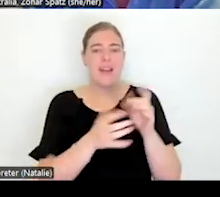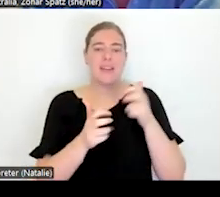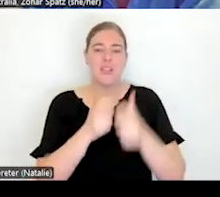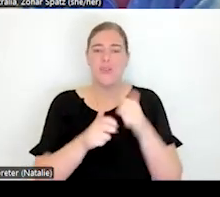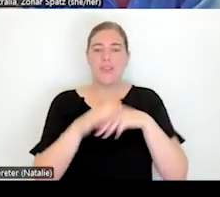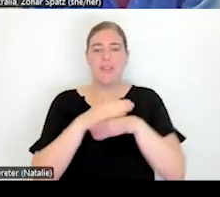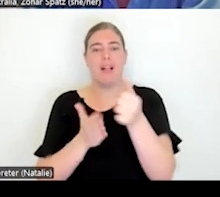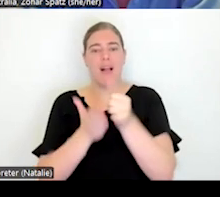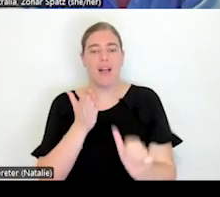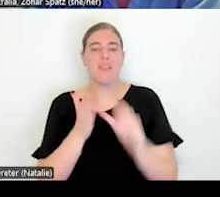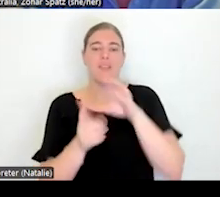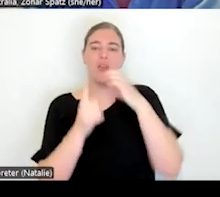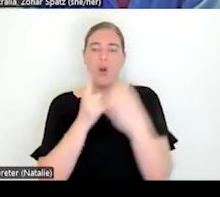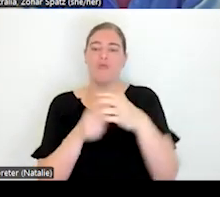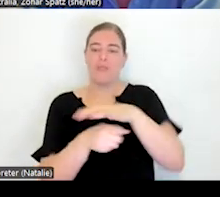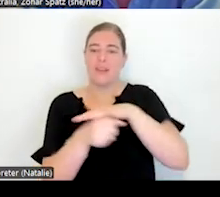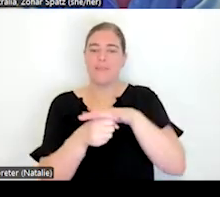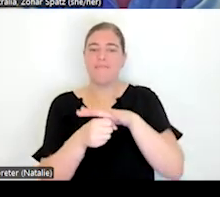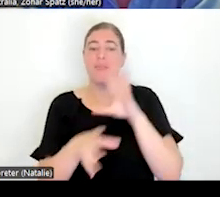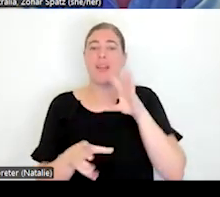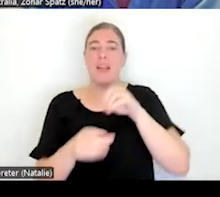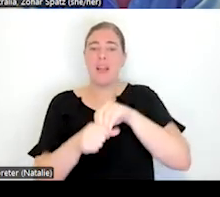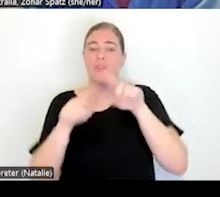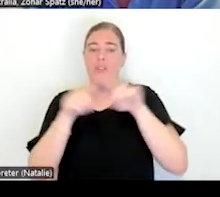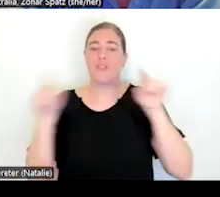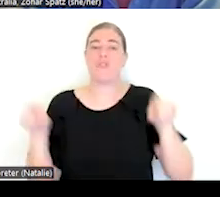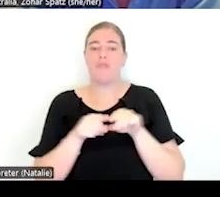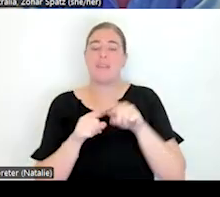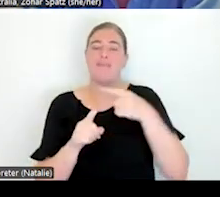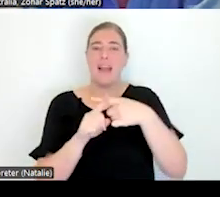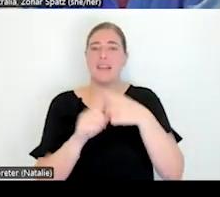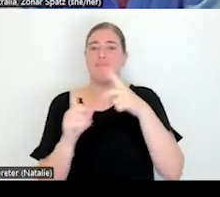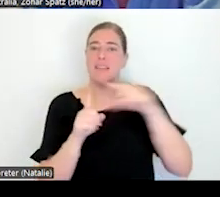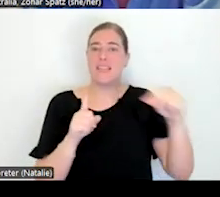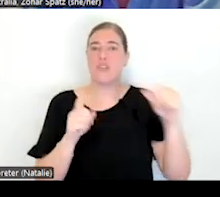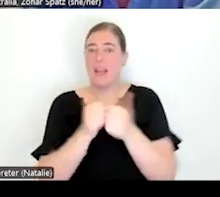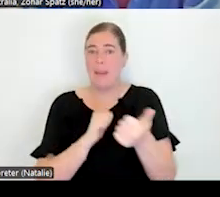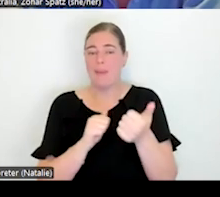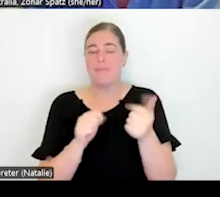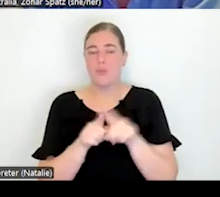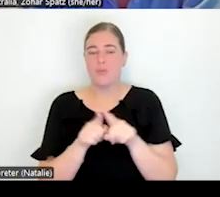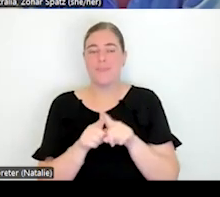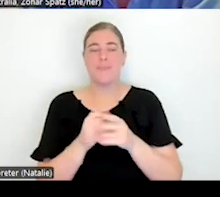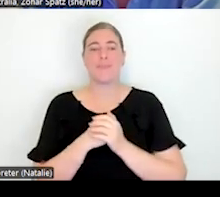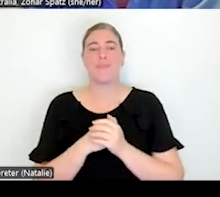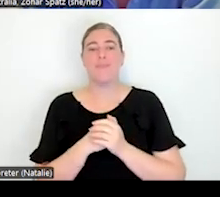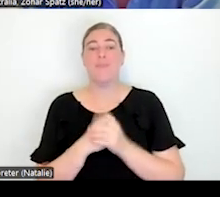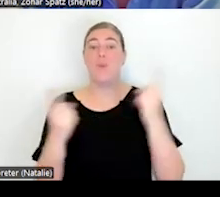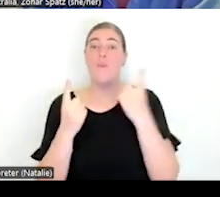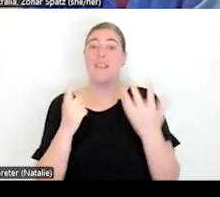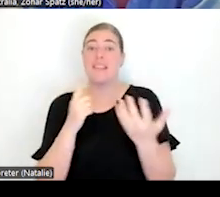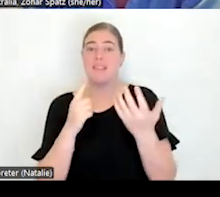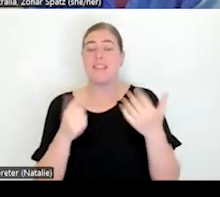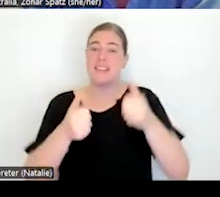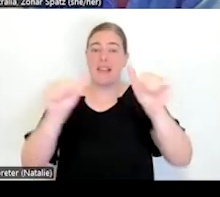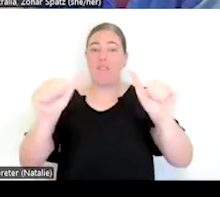cultural sector, including the screen and digital gaming industries. The successful tenderer will deliver a